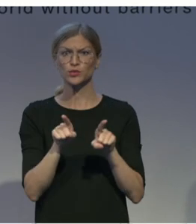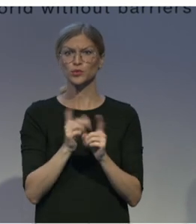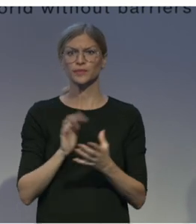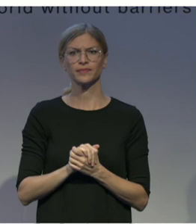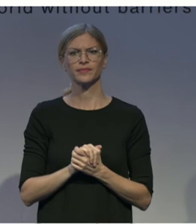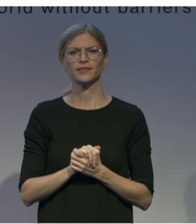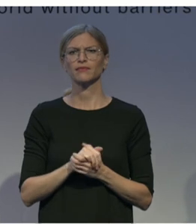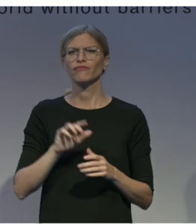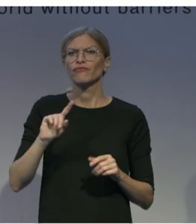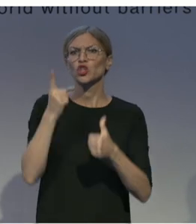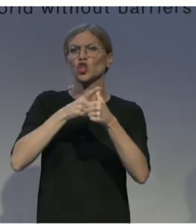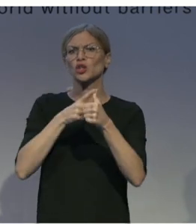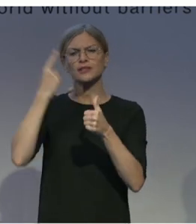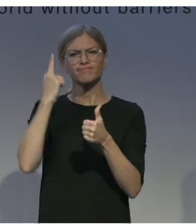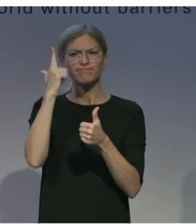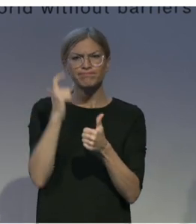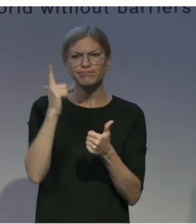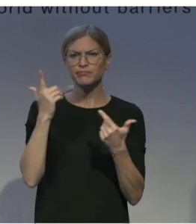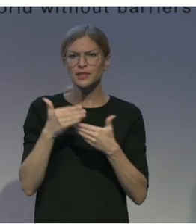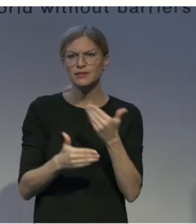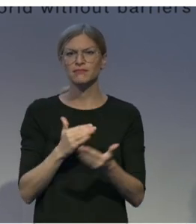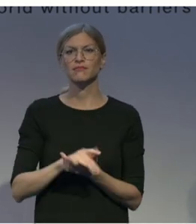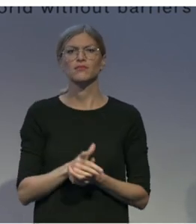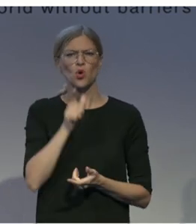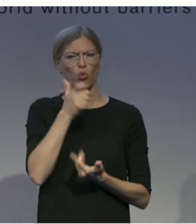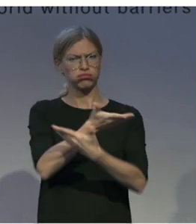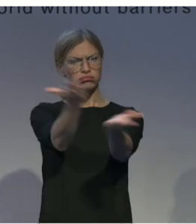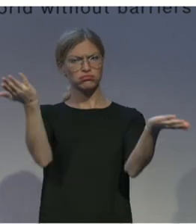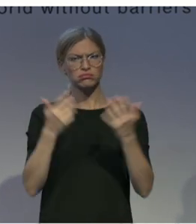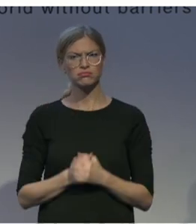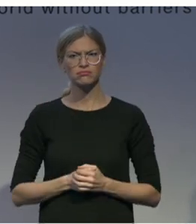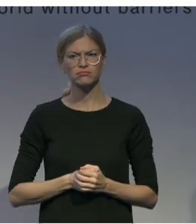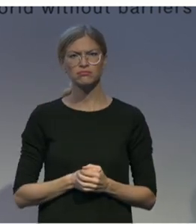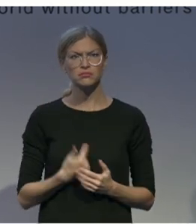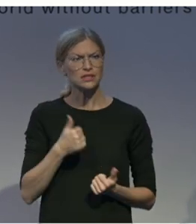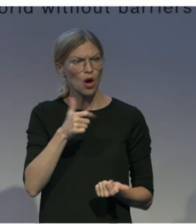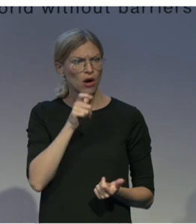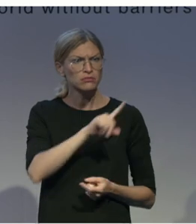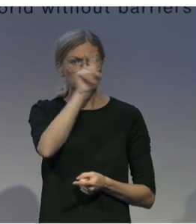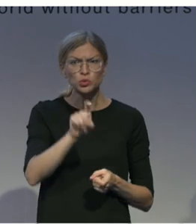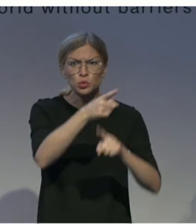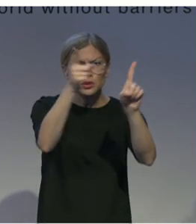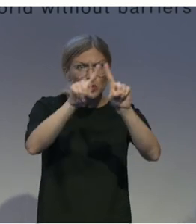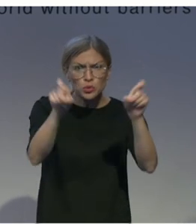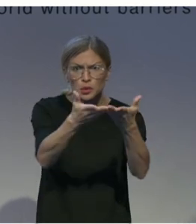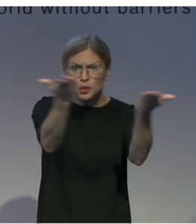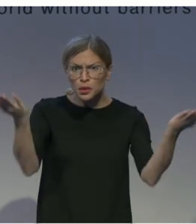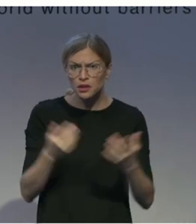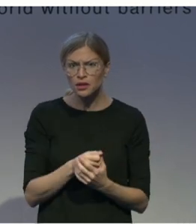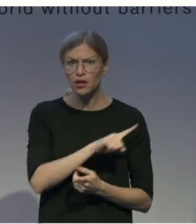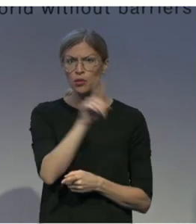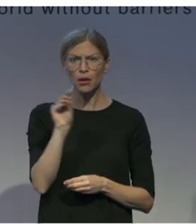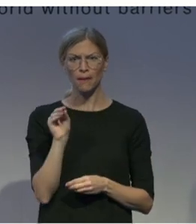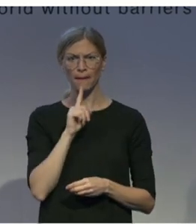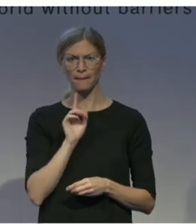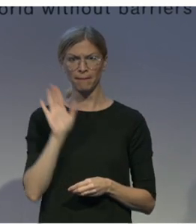answer is, I am somebody. So I'm going to ask you that question, and I really hope people respond, because otherwise I'm going to look silly on this Diaz with nobody